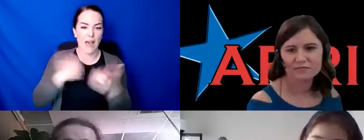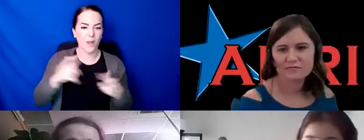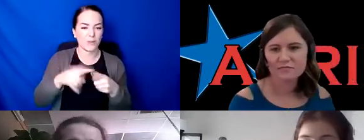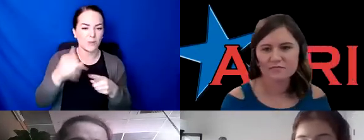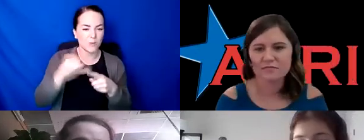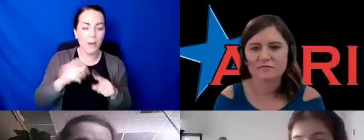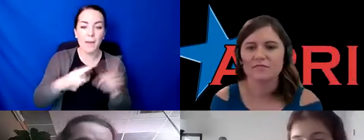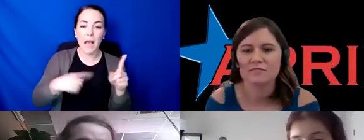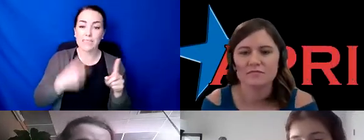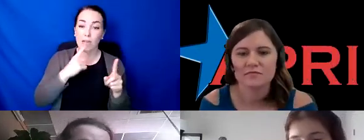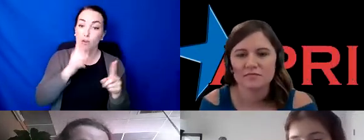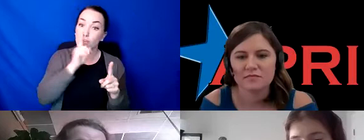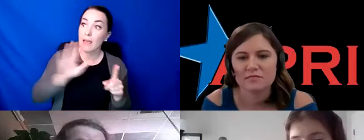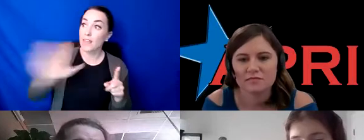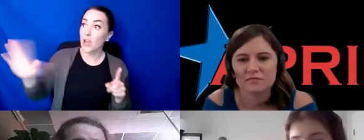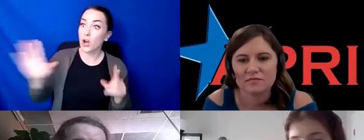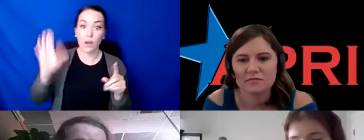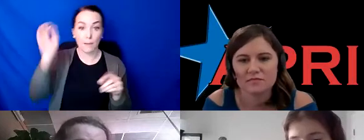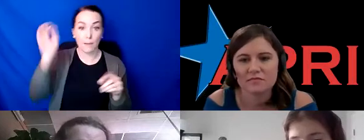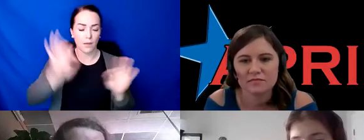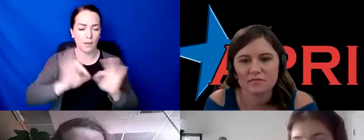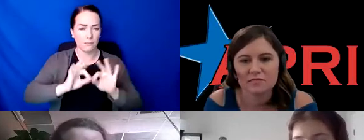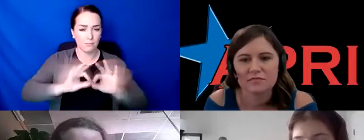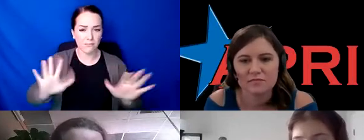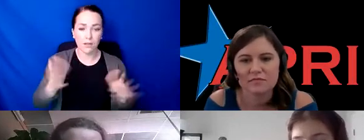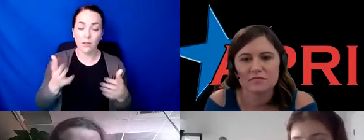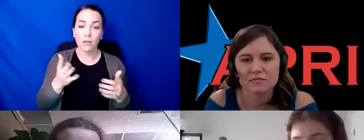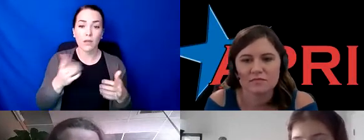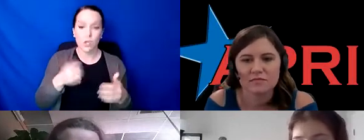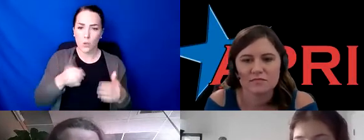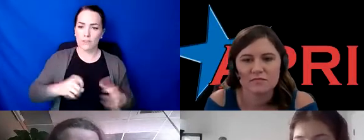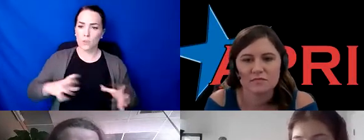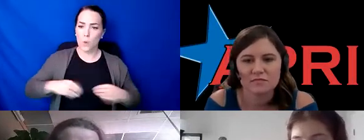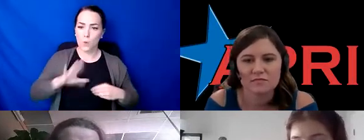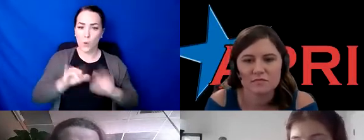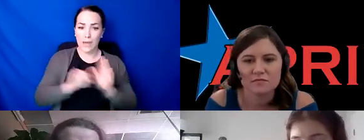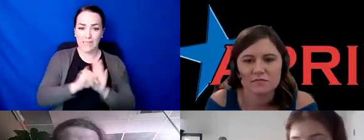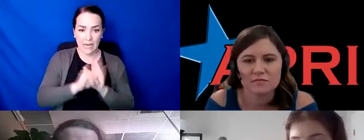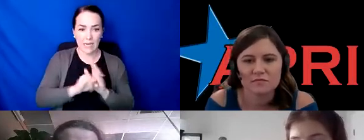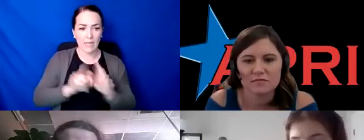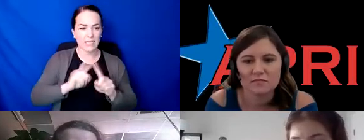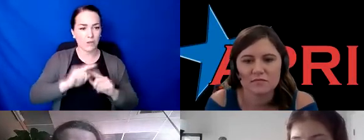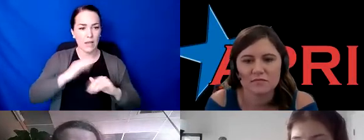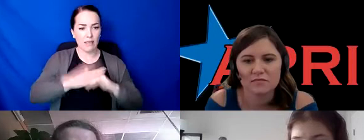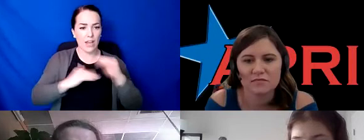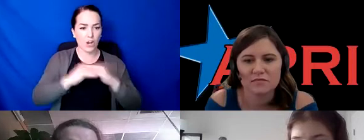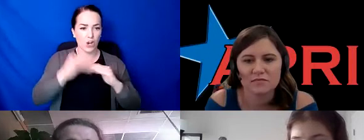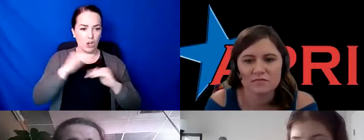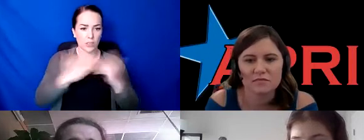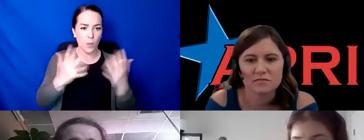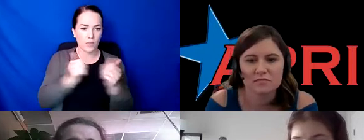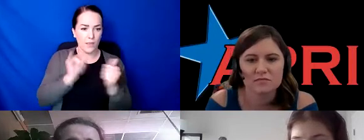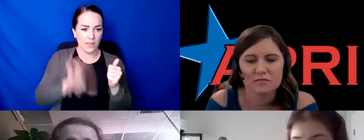with, at least, about owning your identity, right? And all the layers that come with that